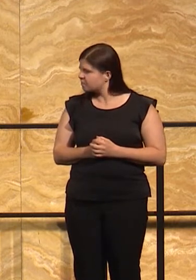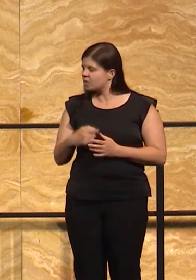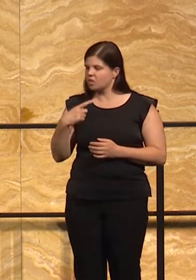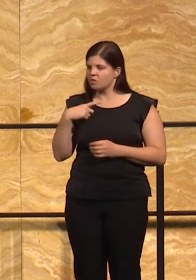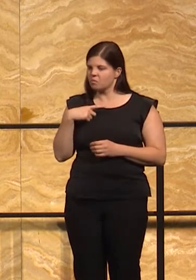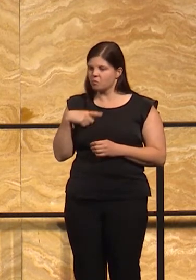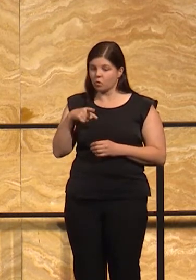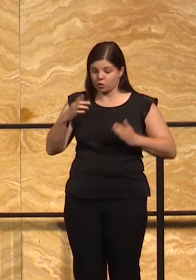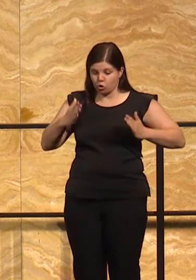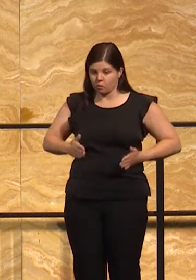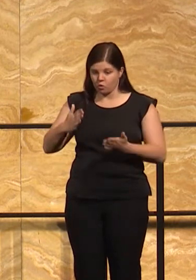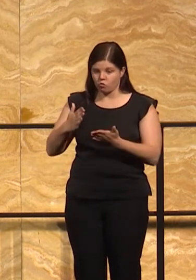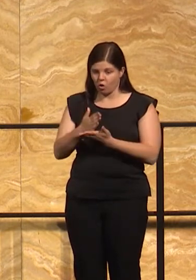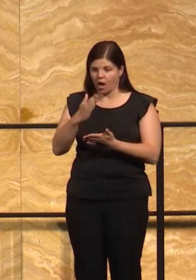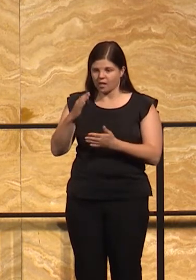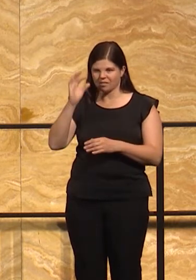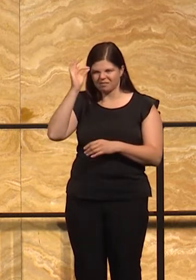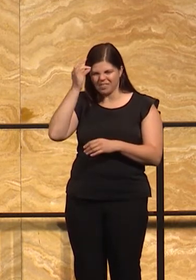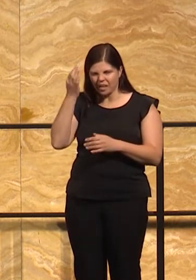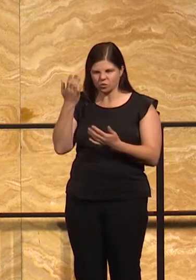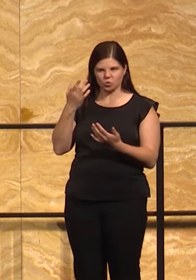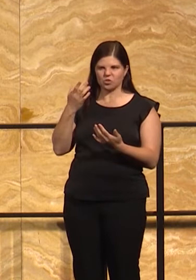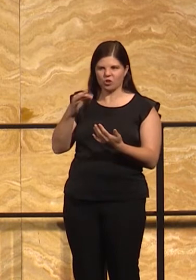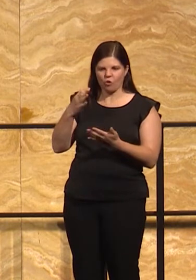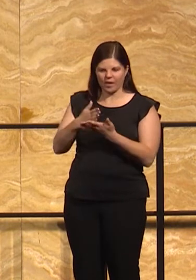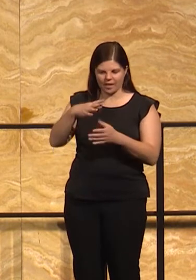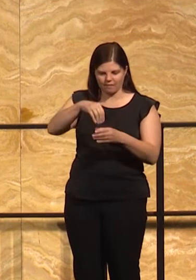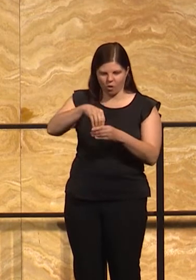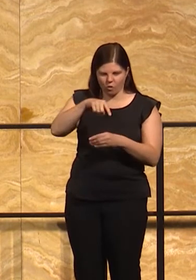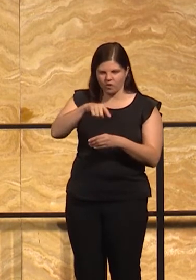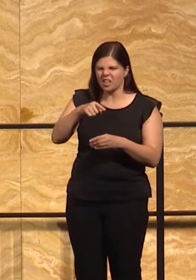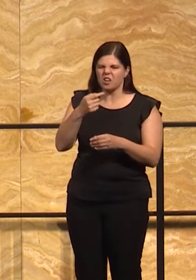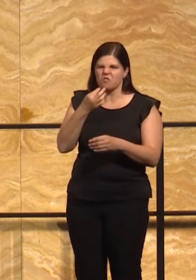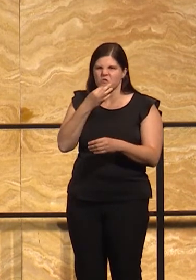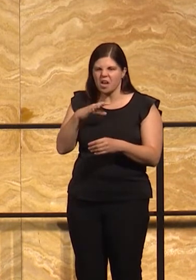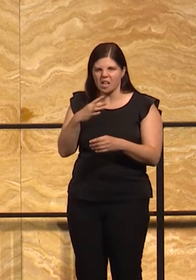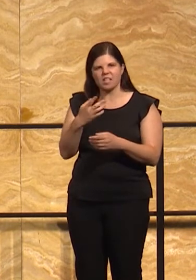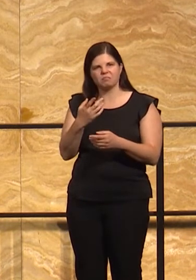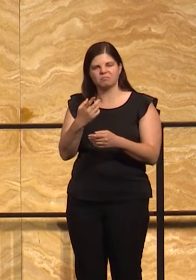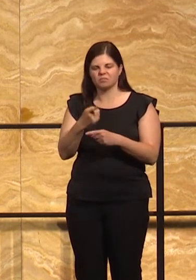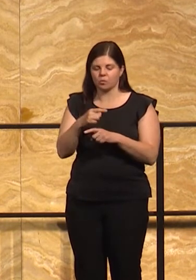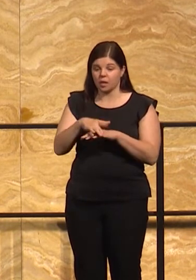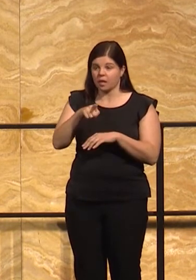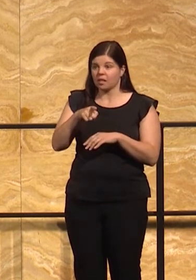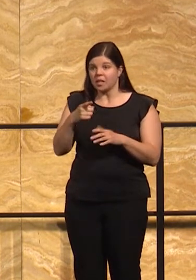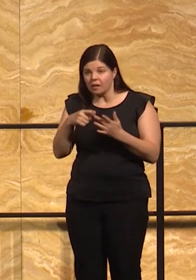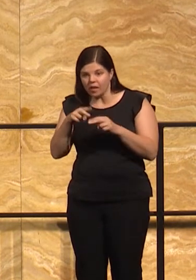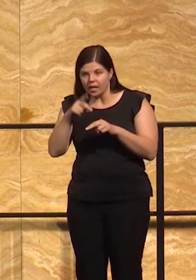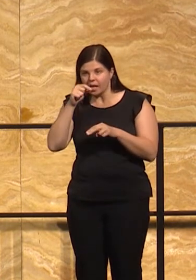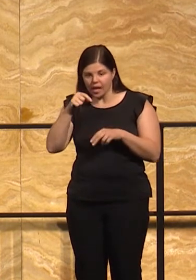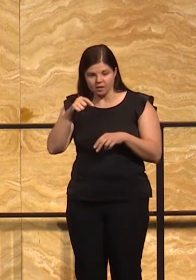Human Rights Council activities. Saudi Arabia even managed to get elected into the Human Rights